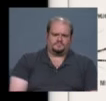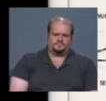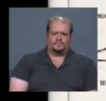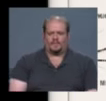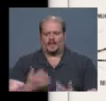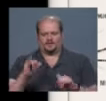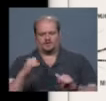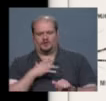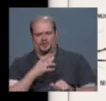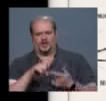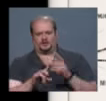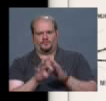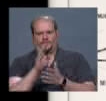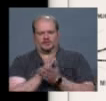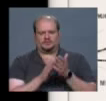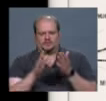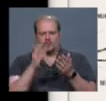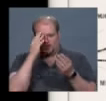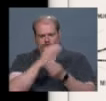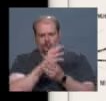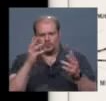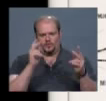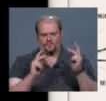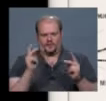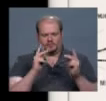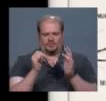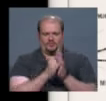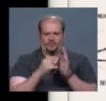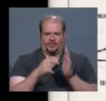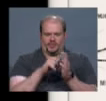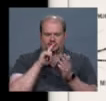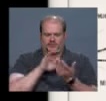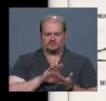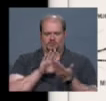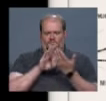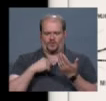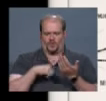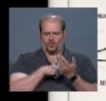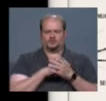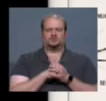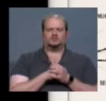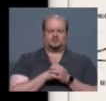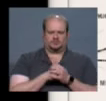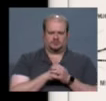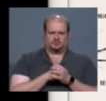I still would like to find some way to notify the people that this is before us.